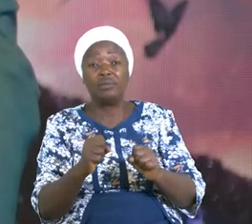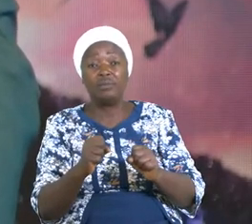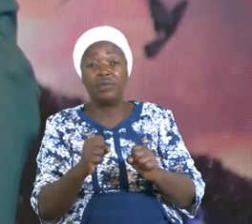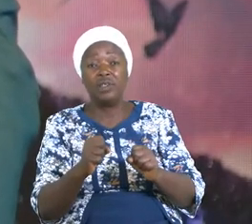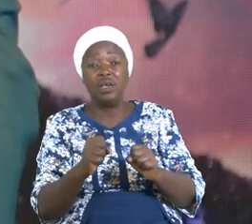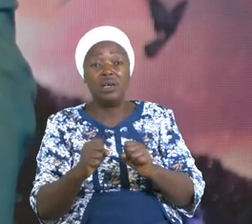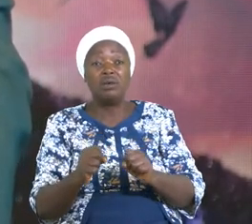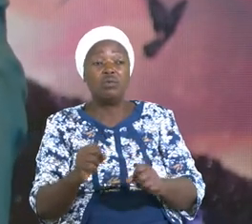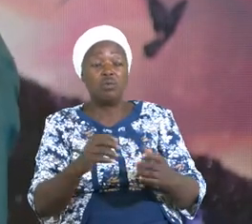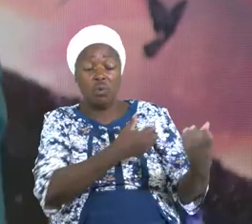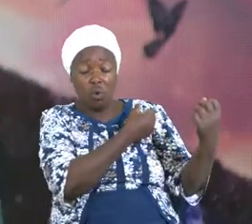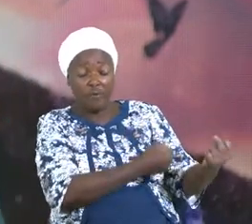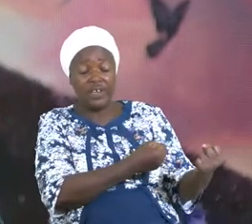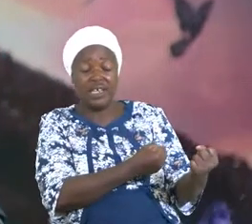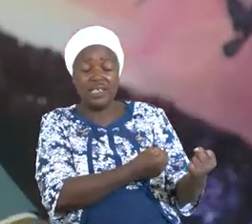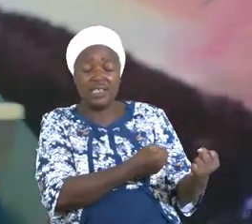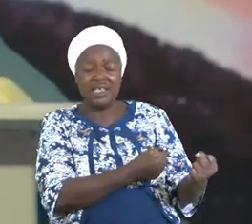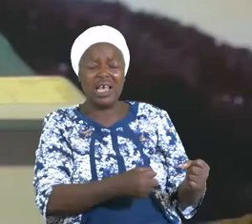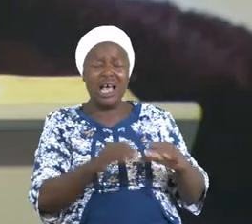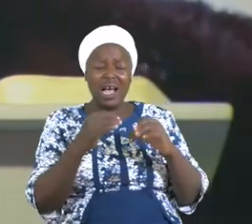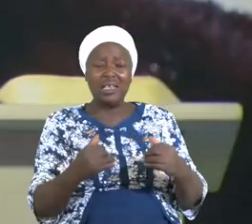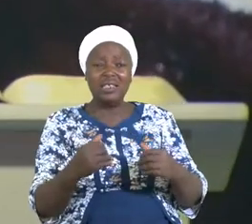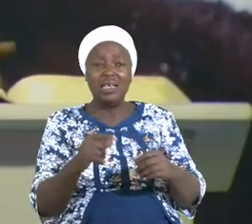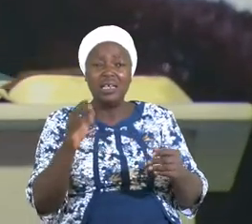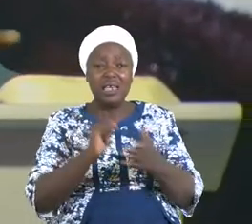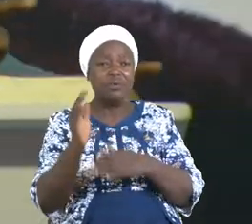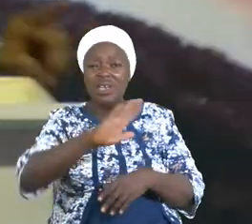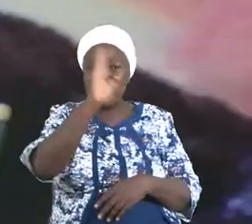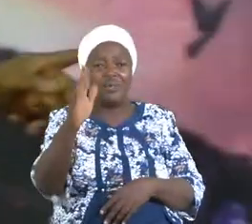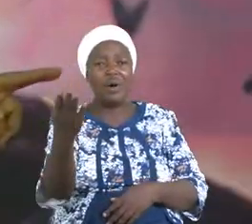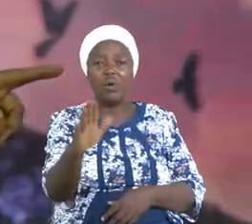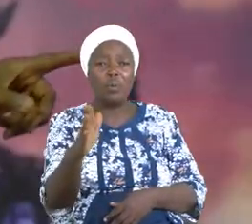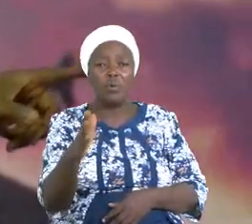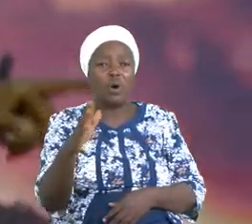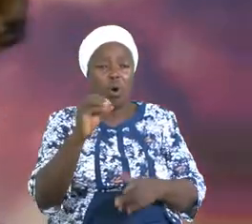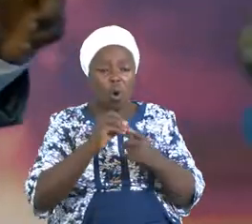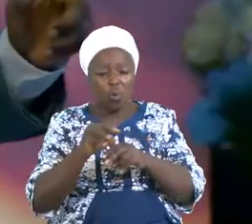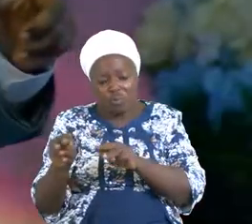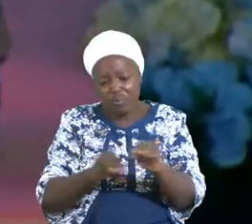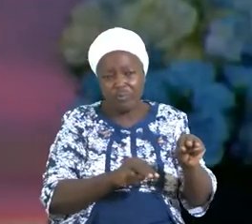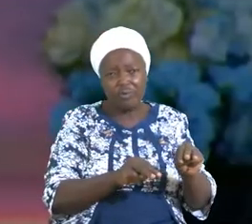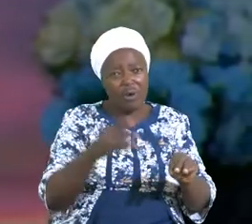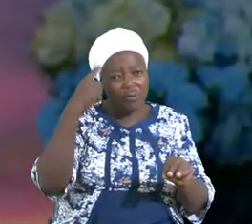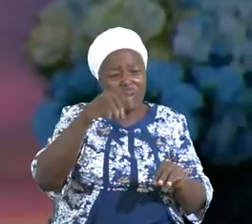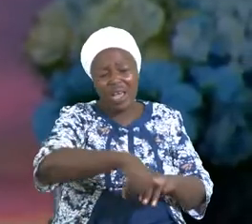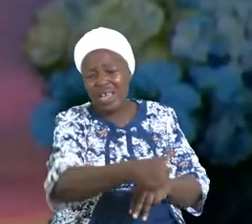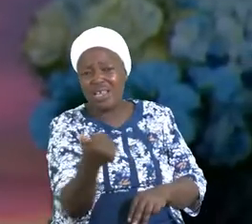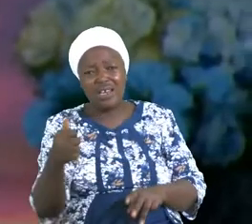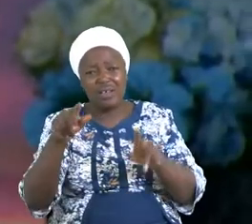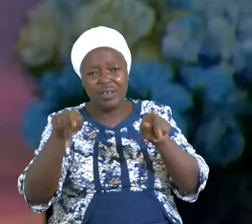confidence, backbone that will never compromise or shift for any Pharaoh,